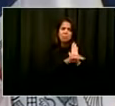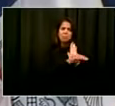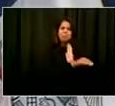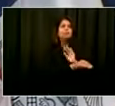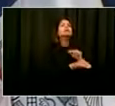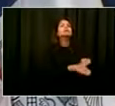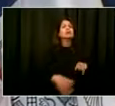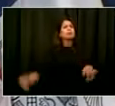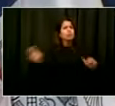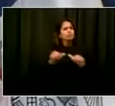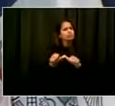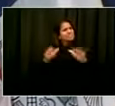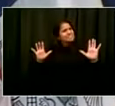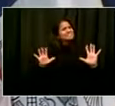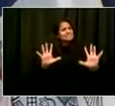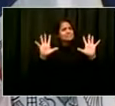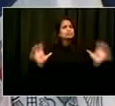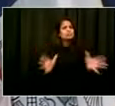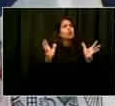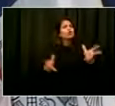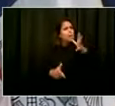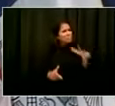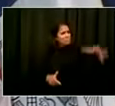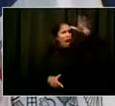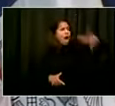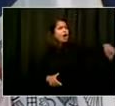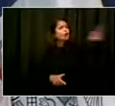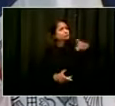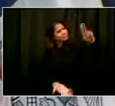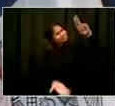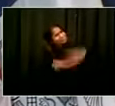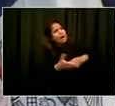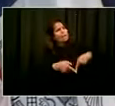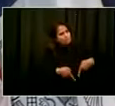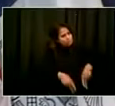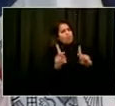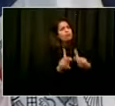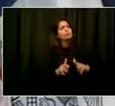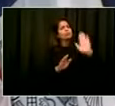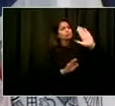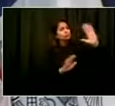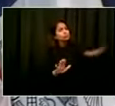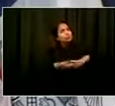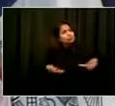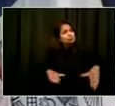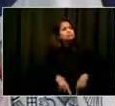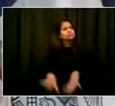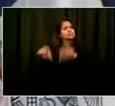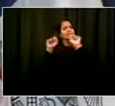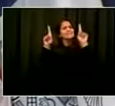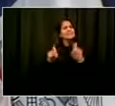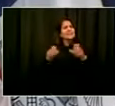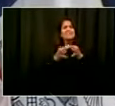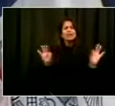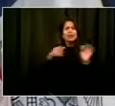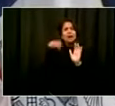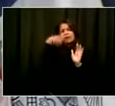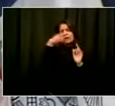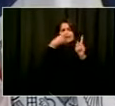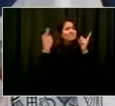questions they need answered. They need to talk to doctors. We're facilitating that. Or they need to speak to someone in their own language. We're facilitating that.